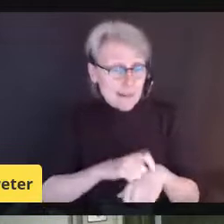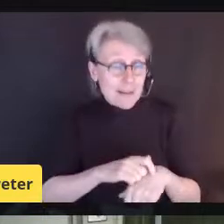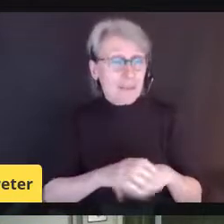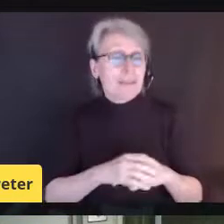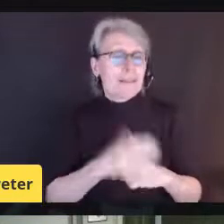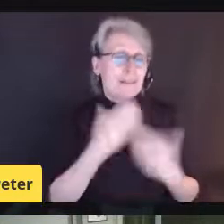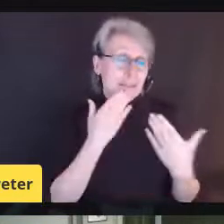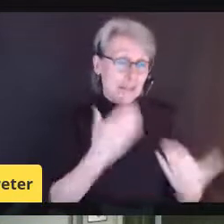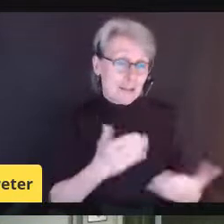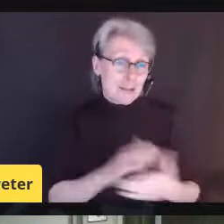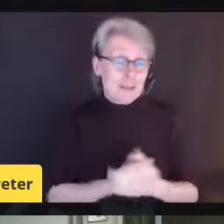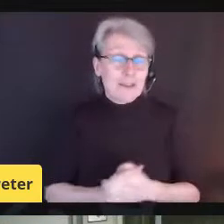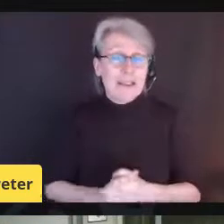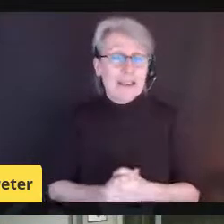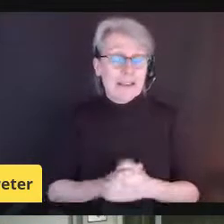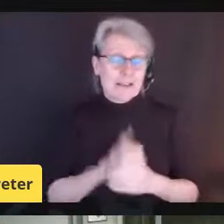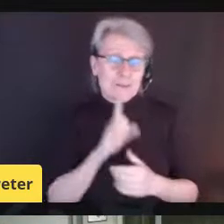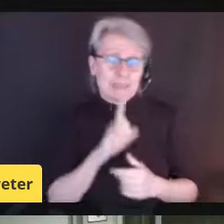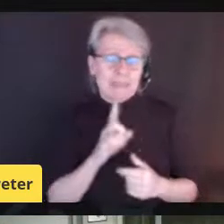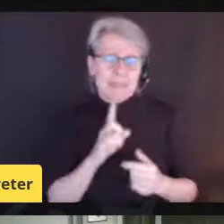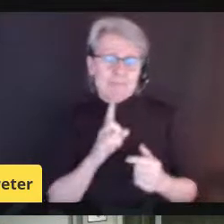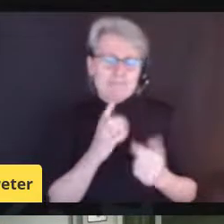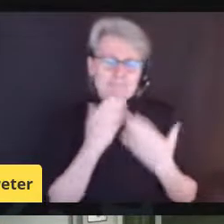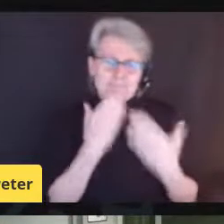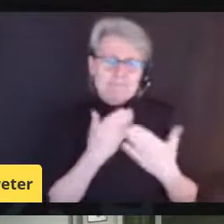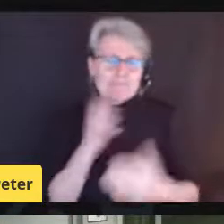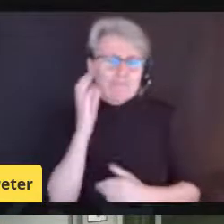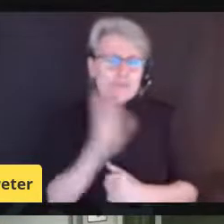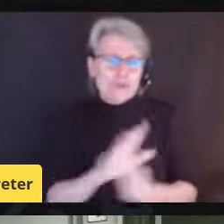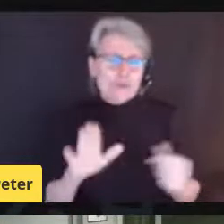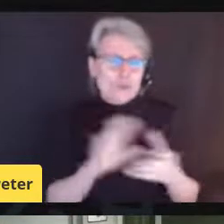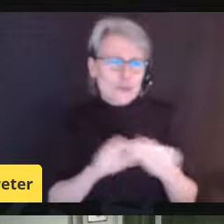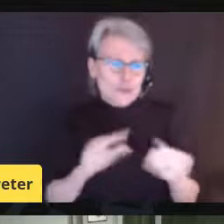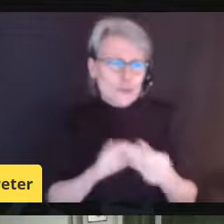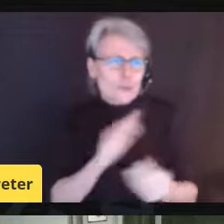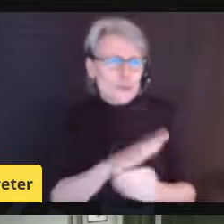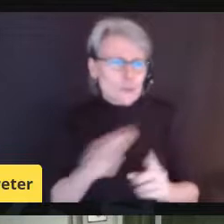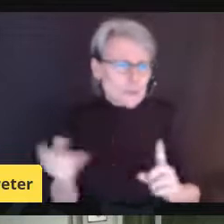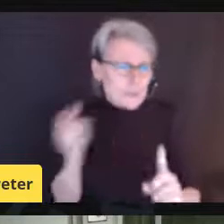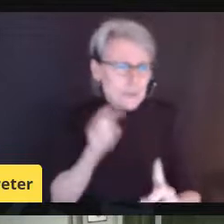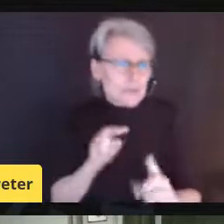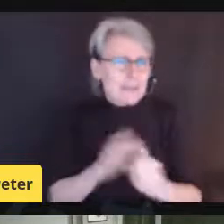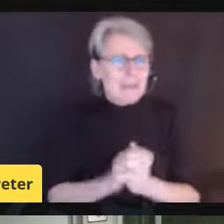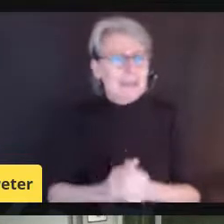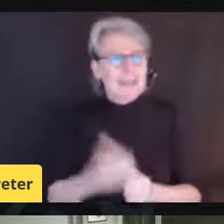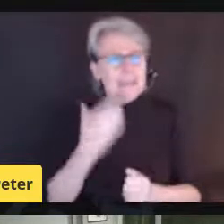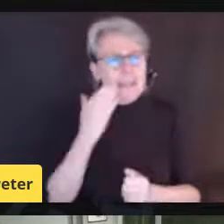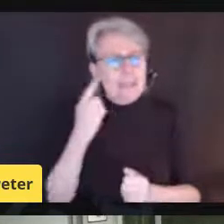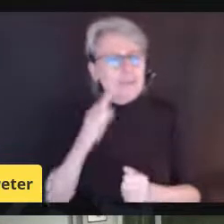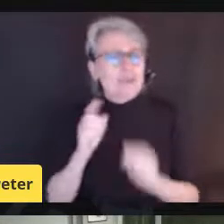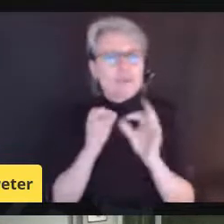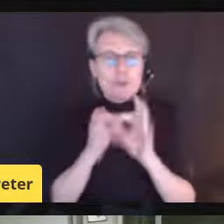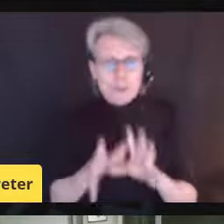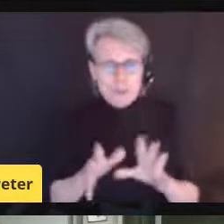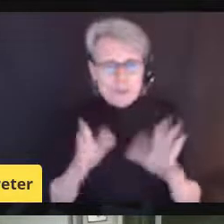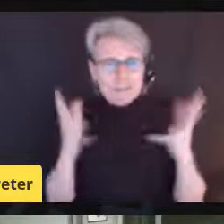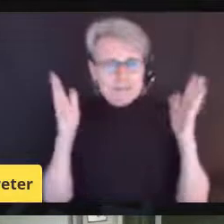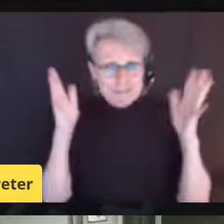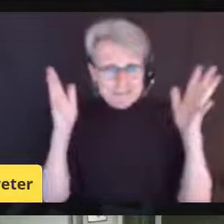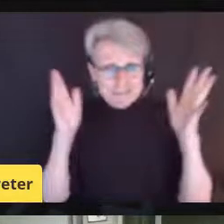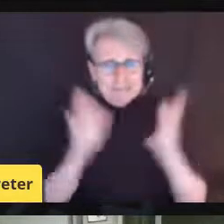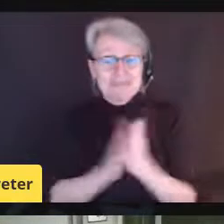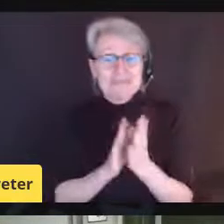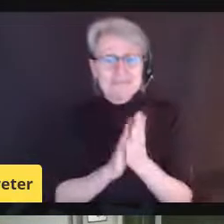with us. We really, really appreciate hearing all of your perspectives. Thank you so much to our lovely interpreter here as well. We